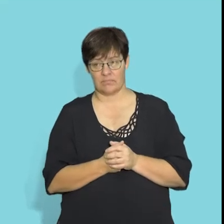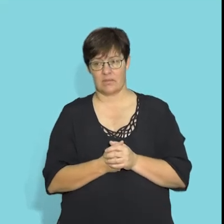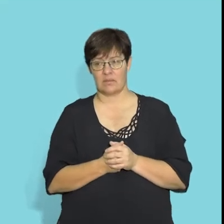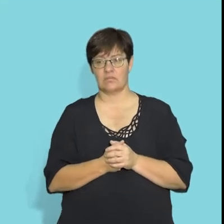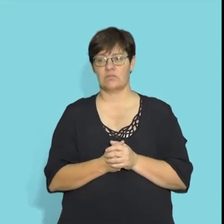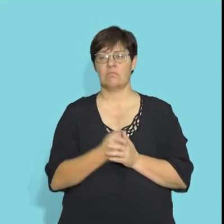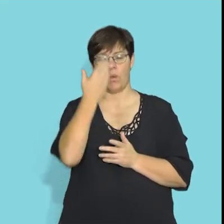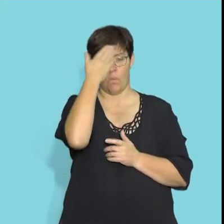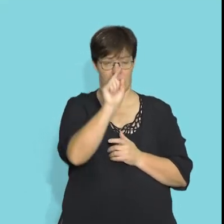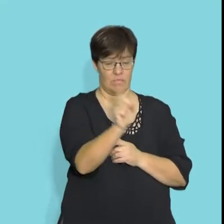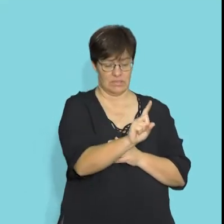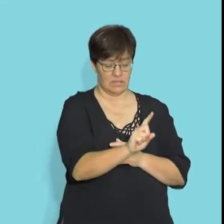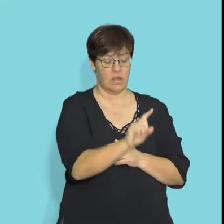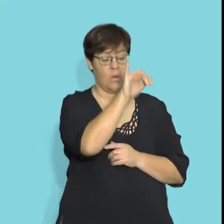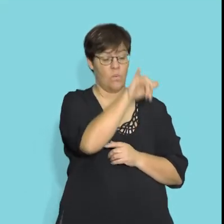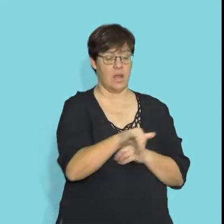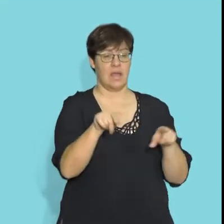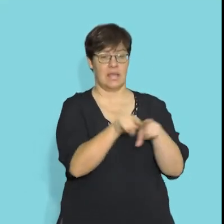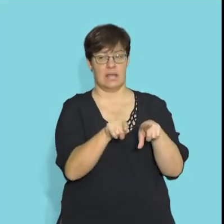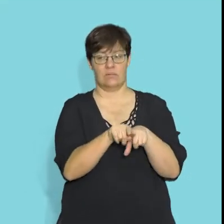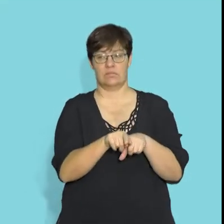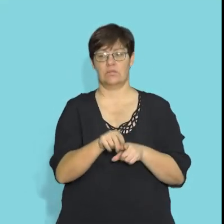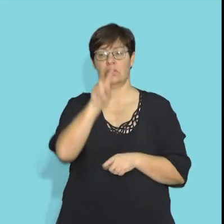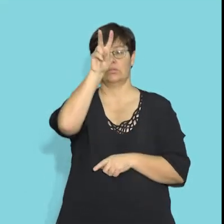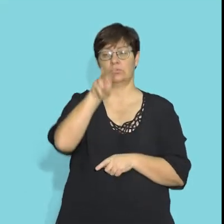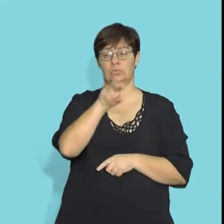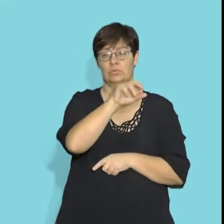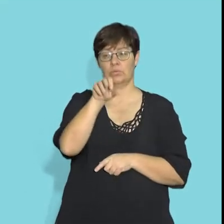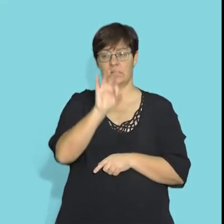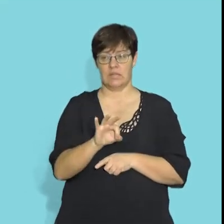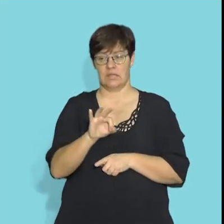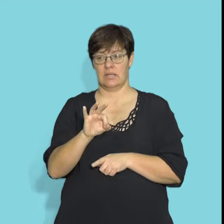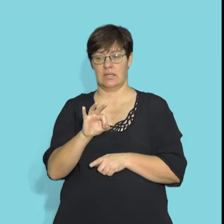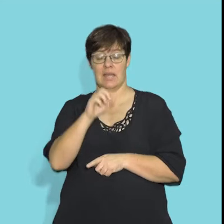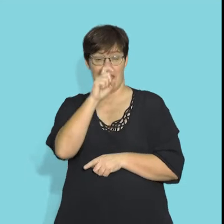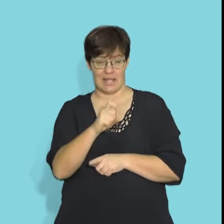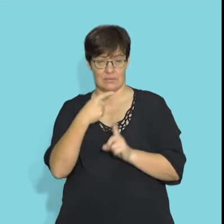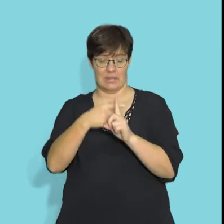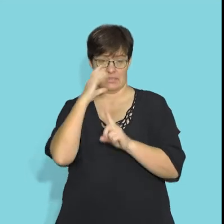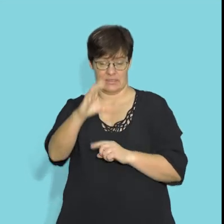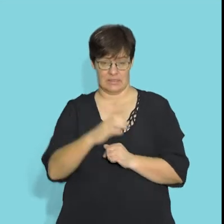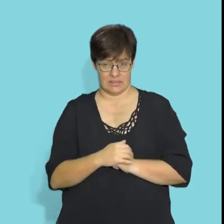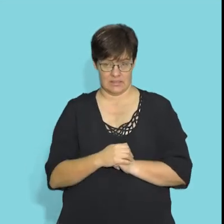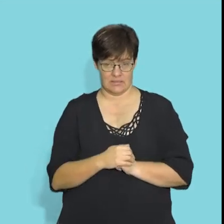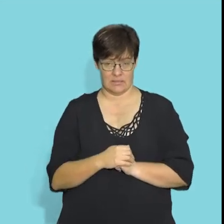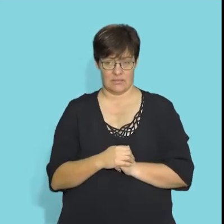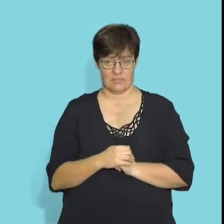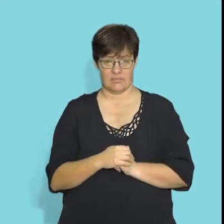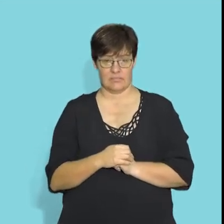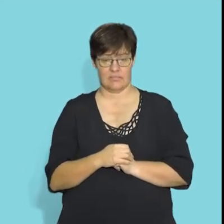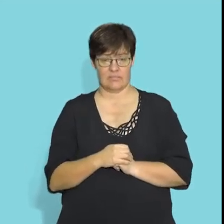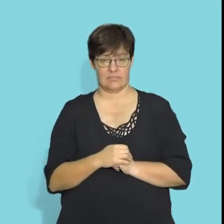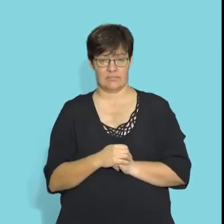go back to what I know so far. I know that's my equation. Y equals 2